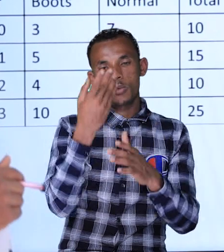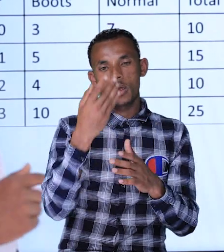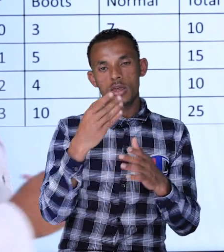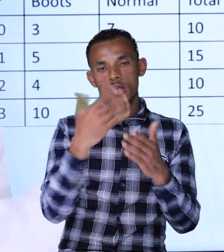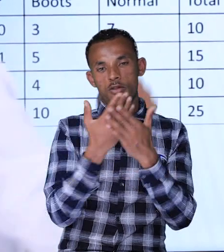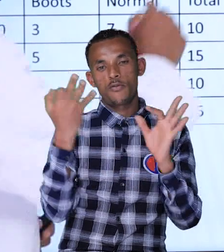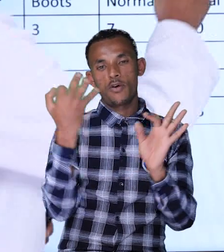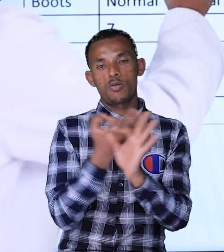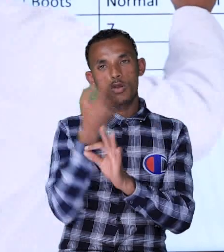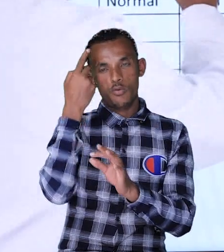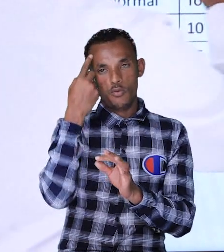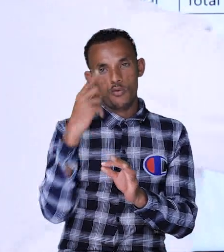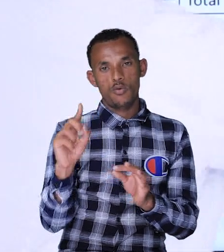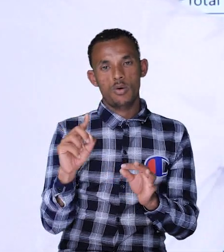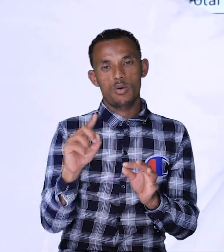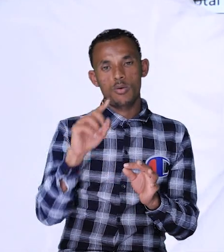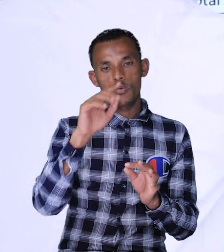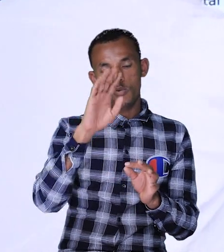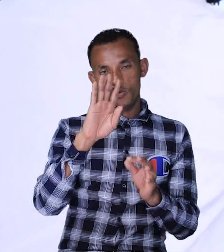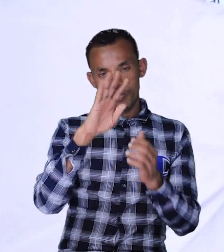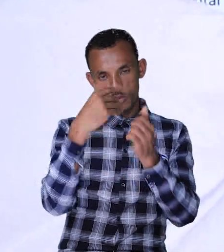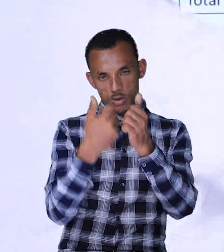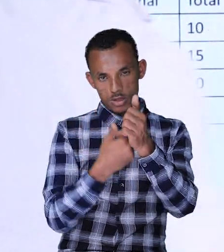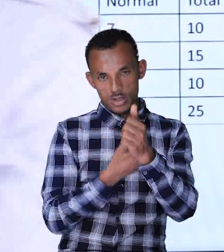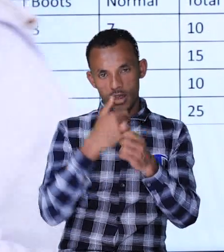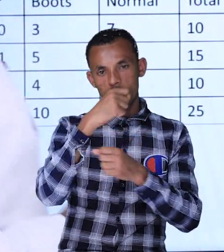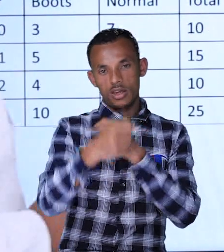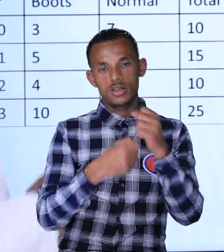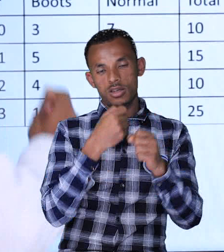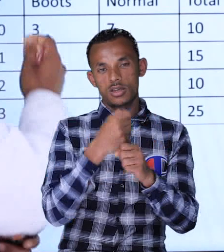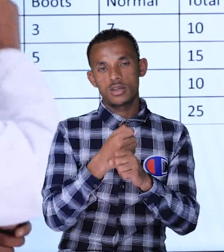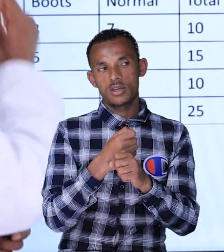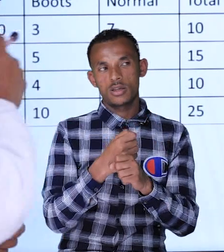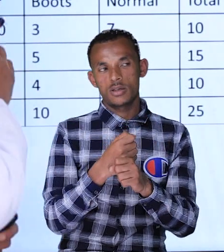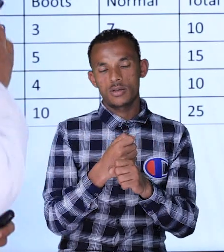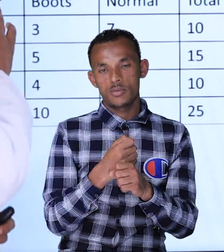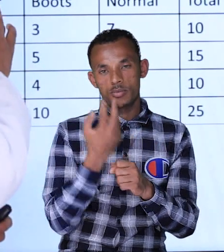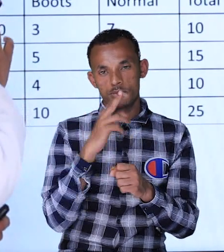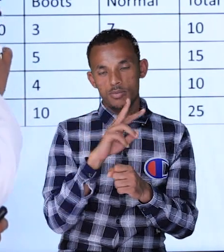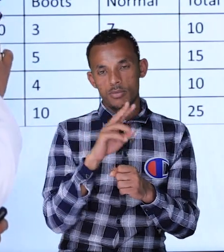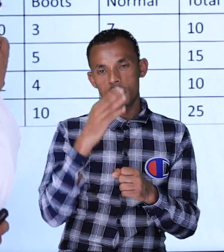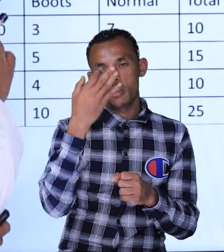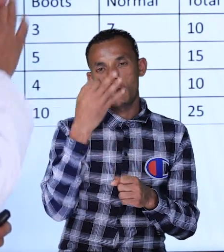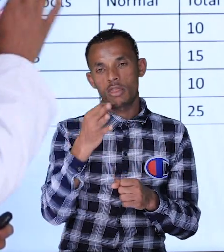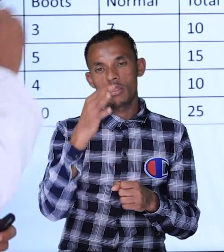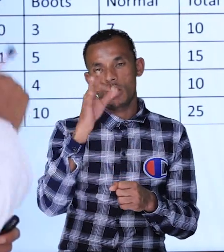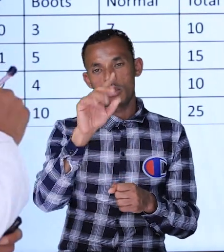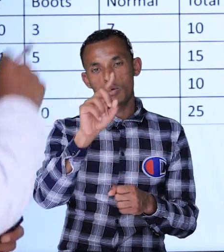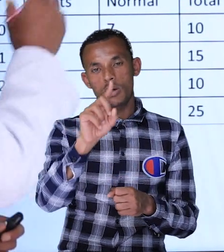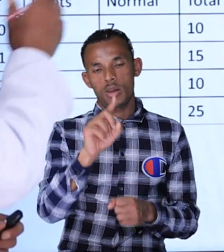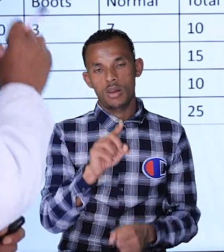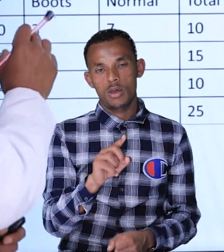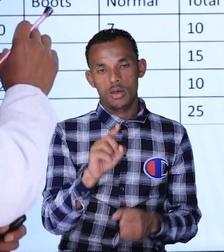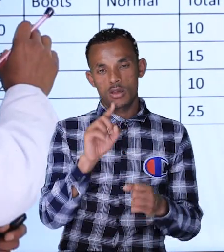certain factory for 4 consecutive years in 1000. So, here, in 1991, the